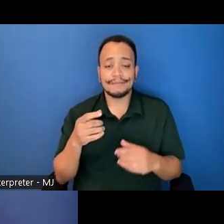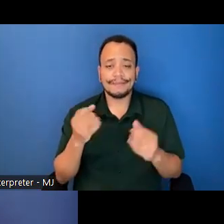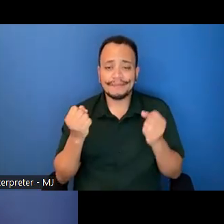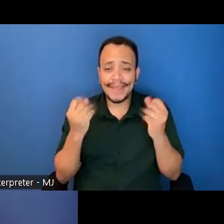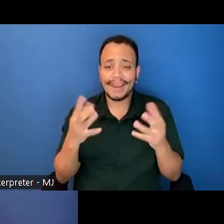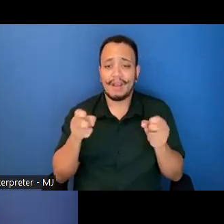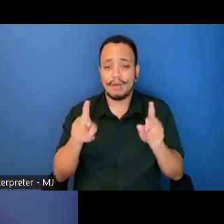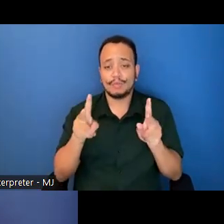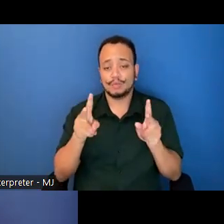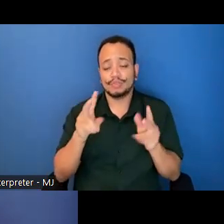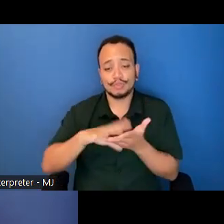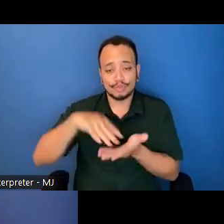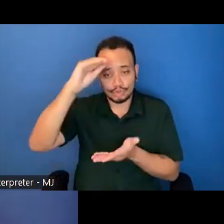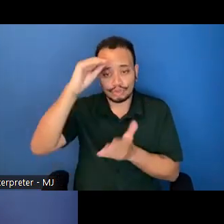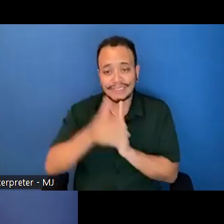mean, certainly,